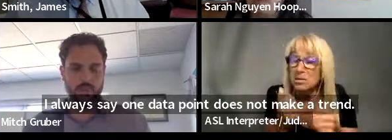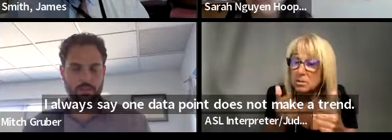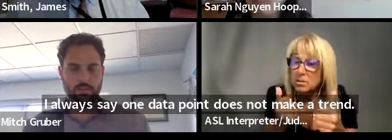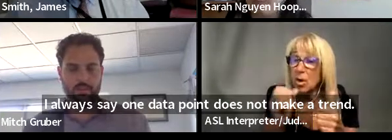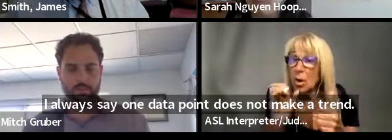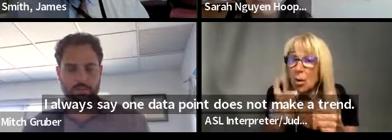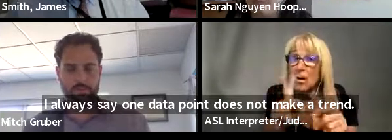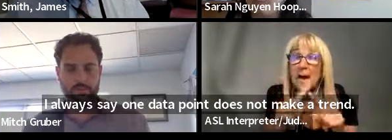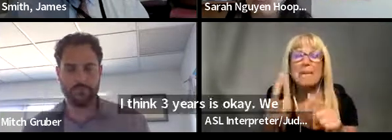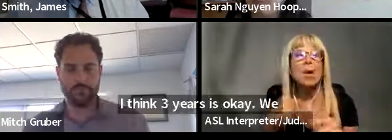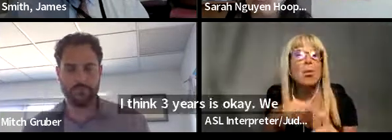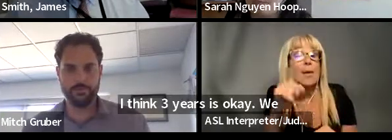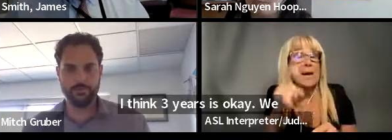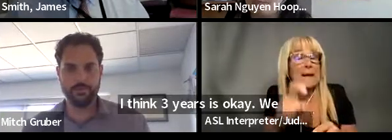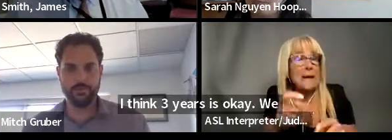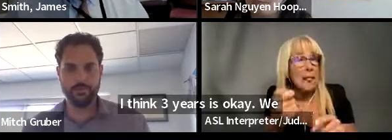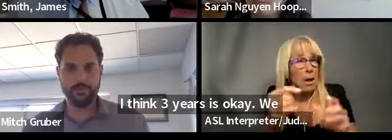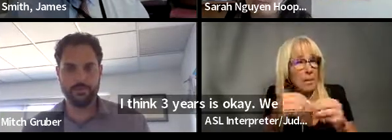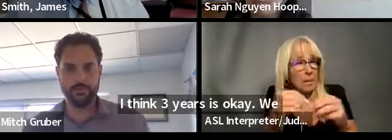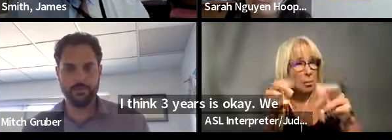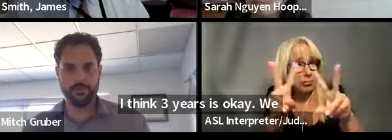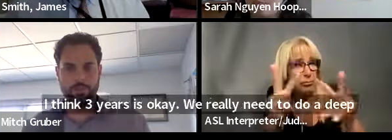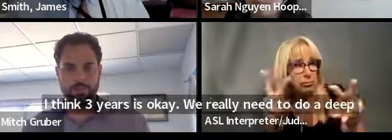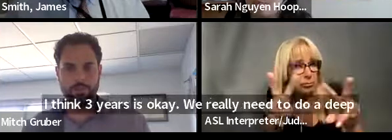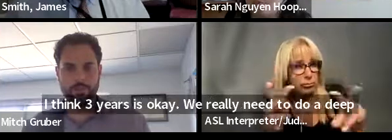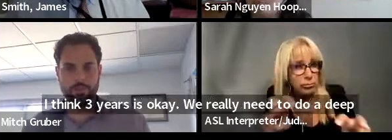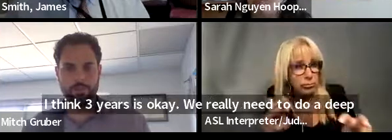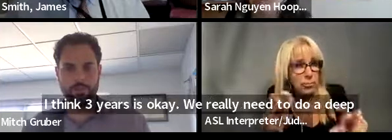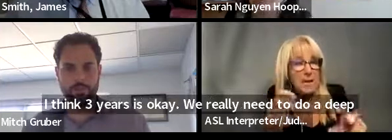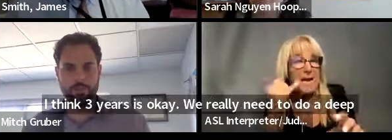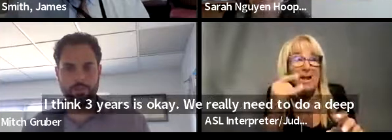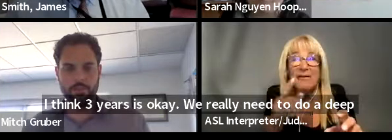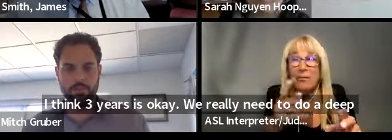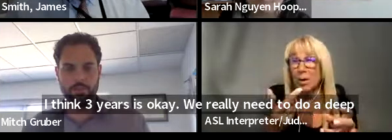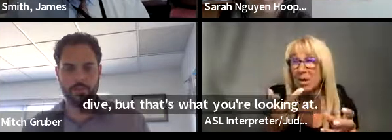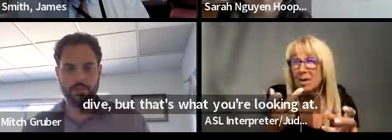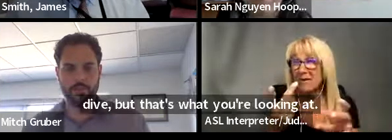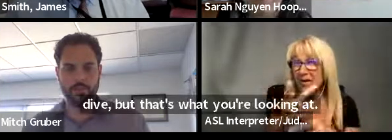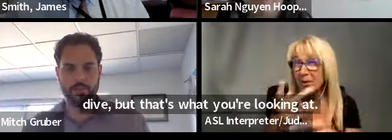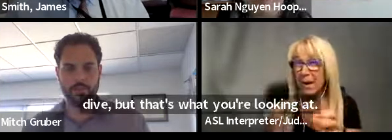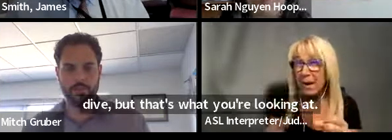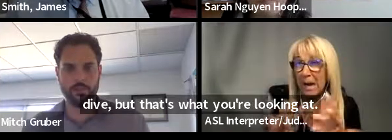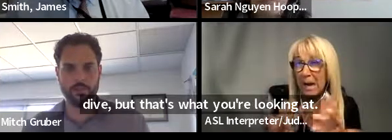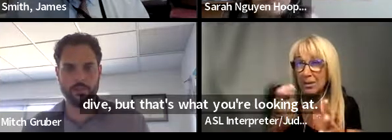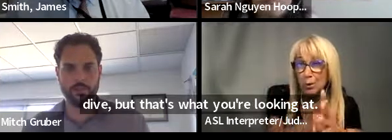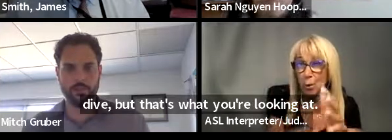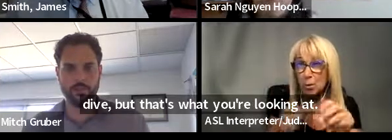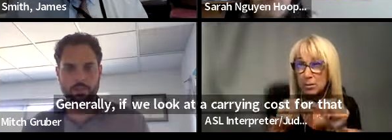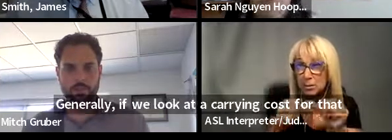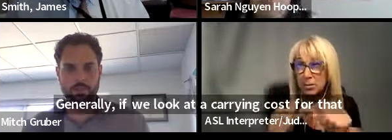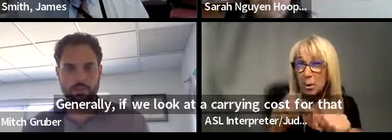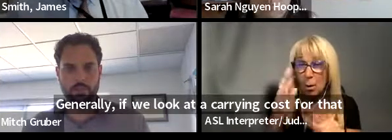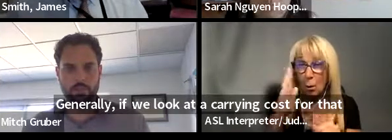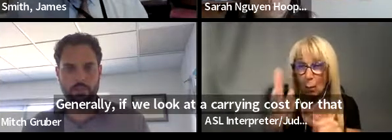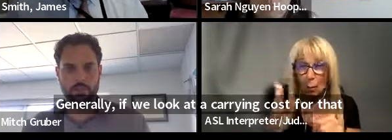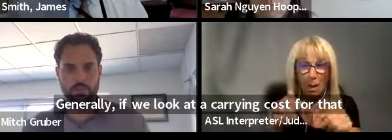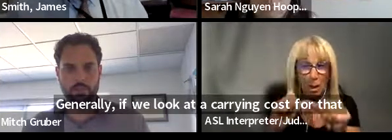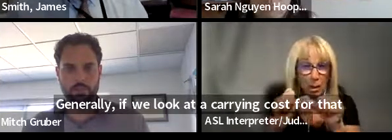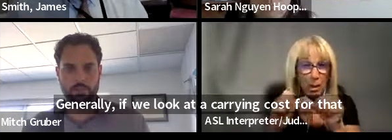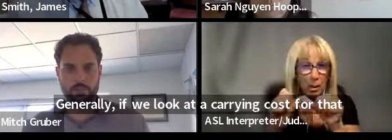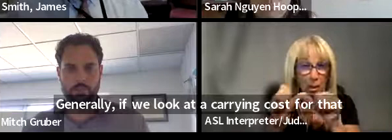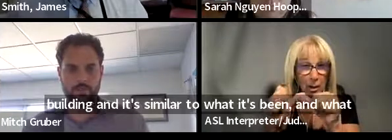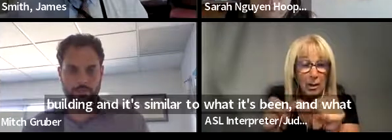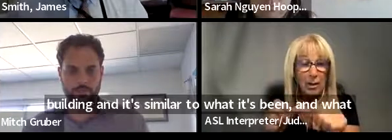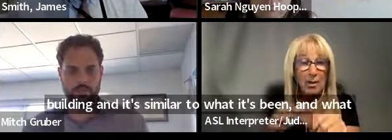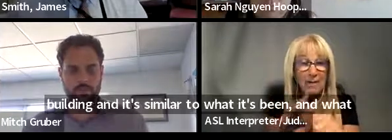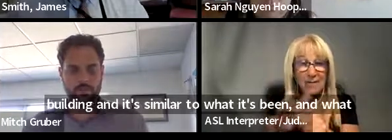do a deep dive, but that's what you're looking at generally. If we look at a carrying cost for that building and it's similar to what it's been and what will be close to a